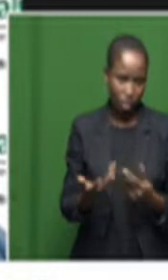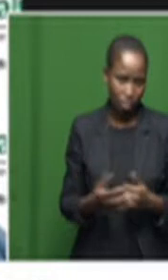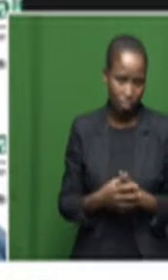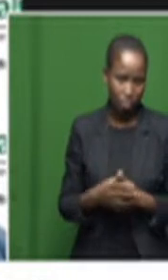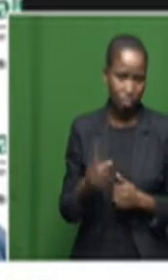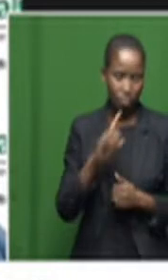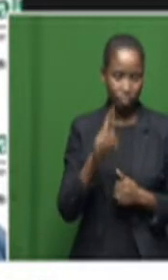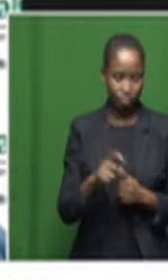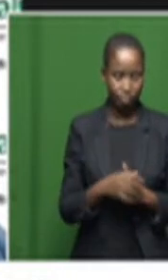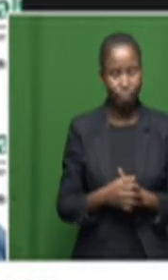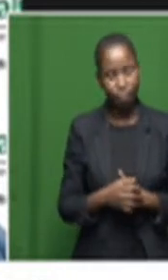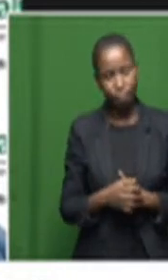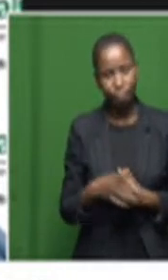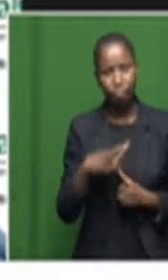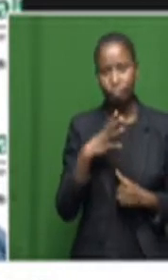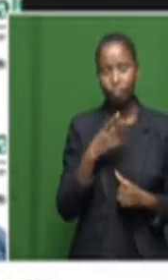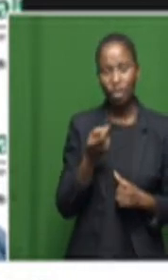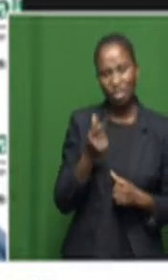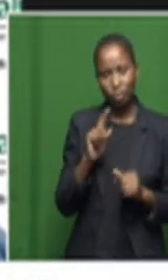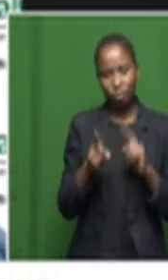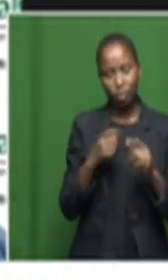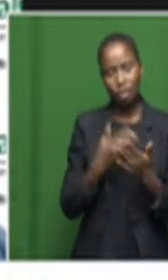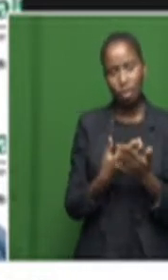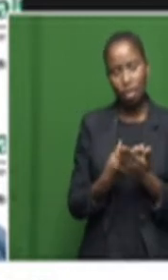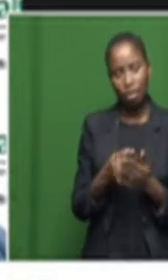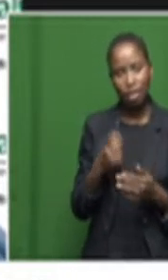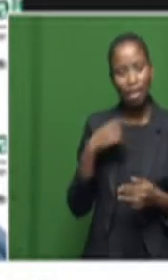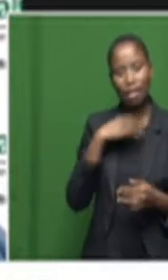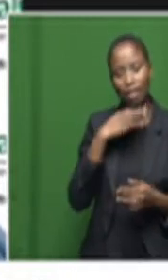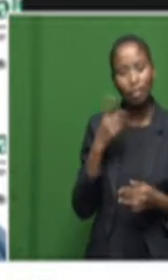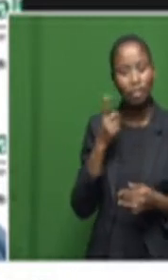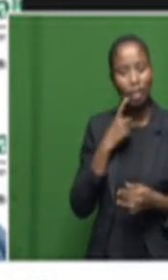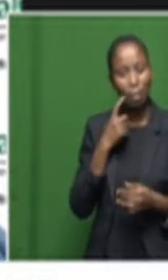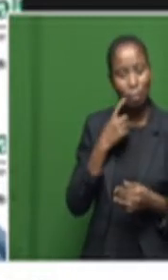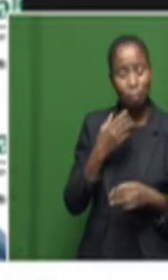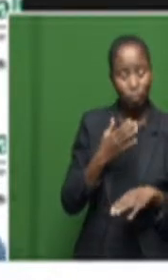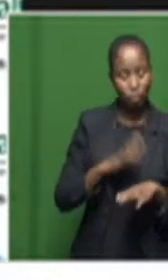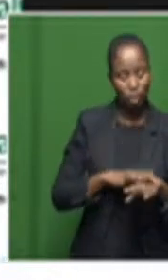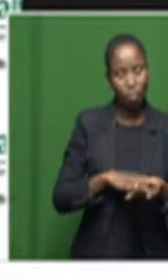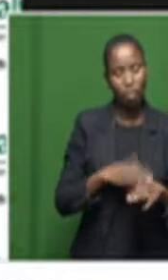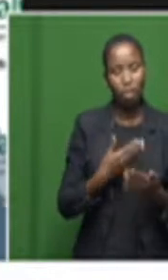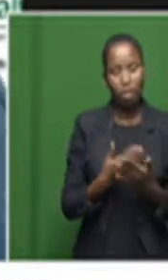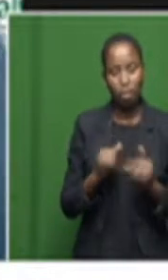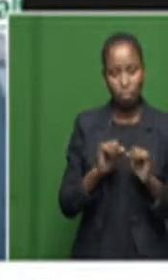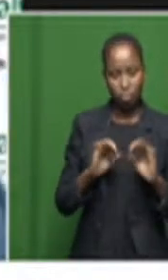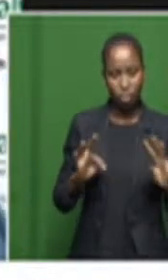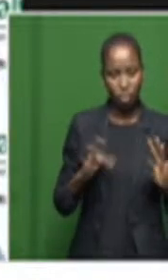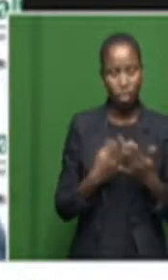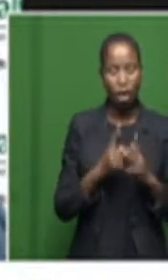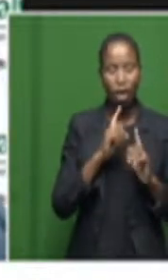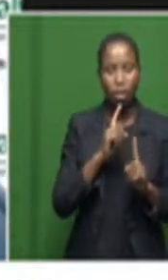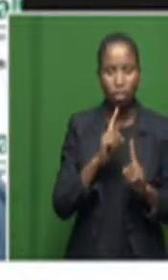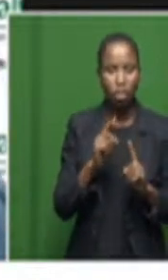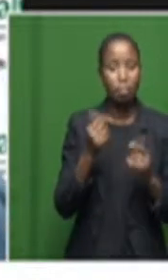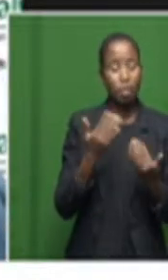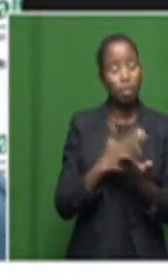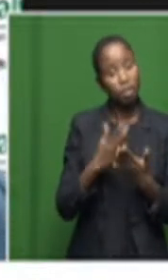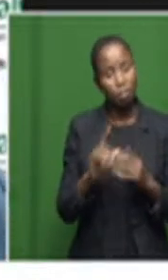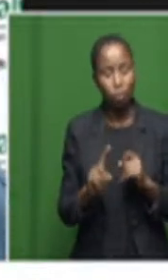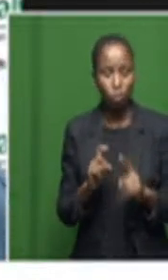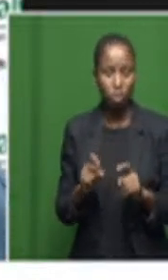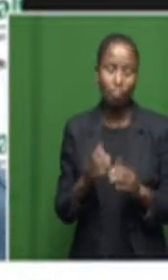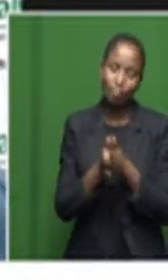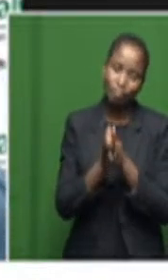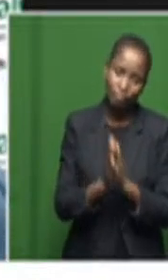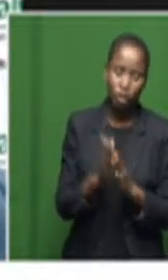take only these few questions so that we'll have enough time for closure, Minister and the members of the panel. Then the rest of the questions, colleagues will encourage colleagues